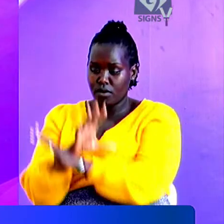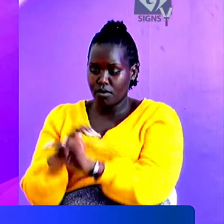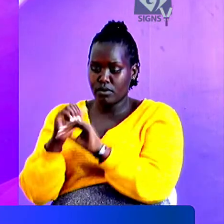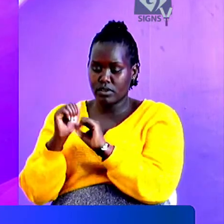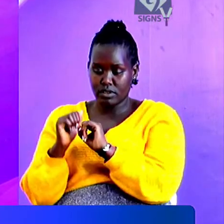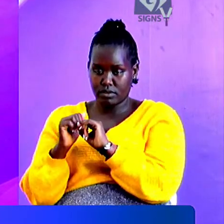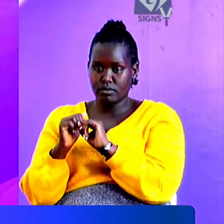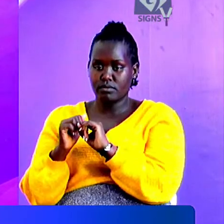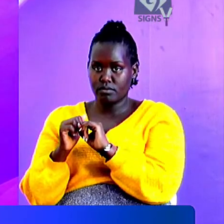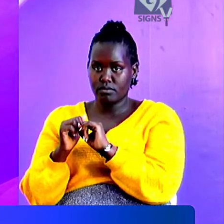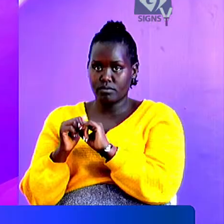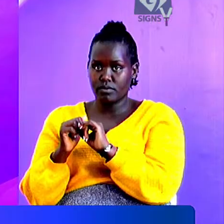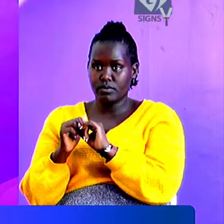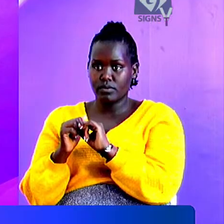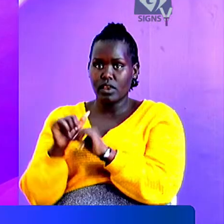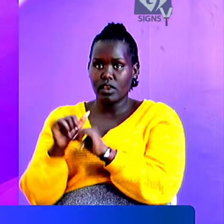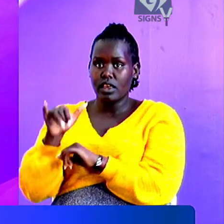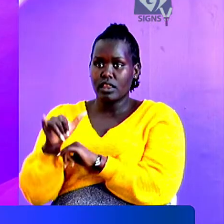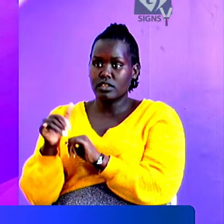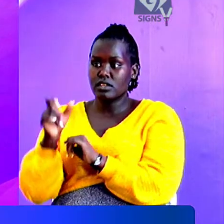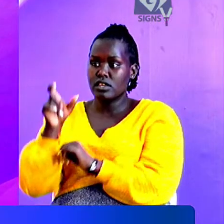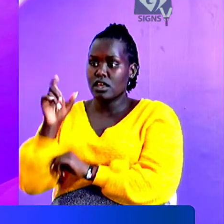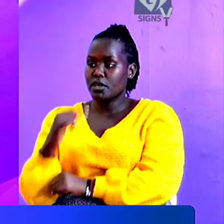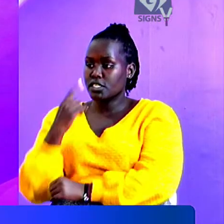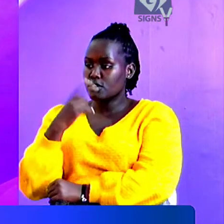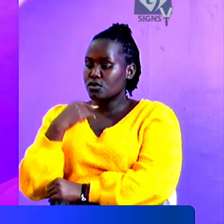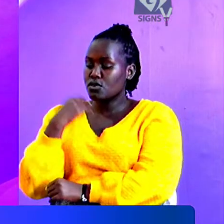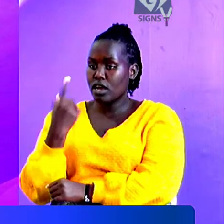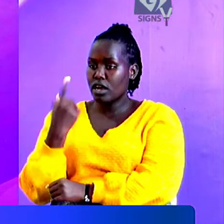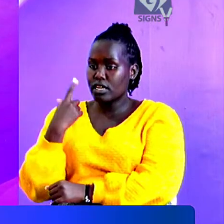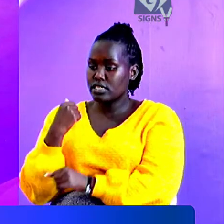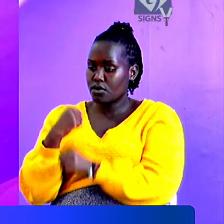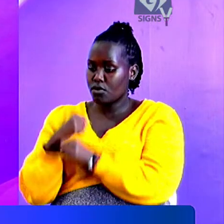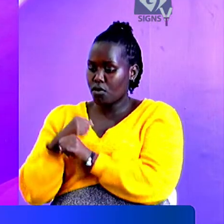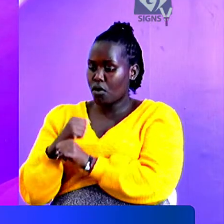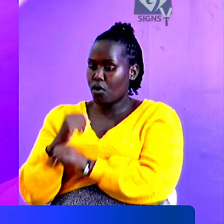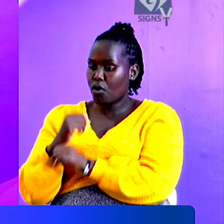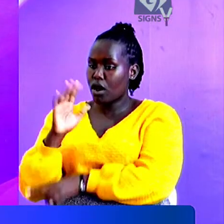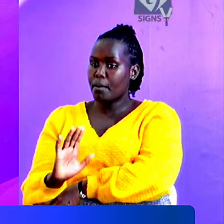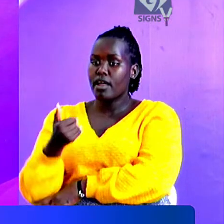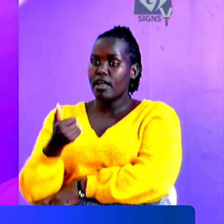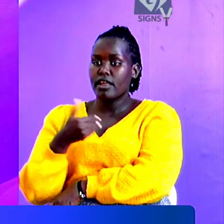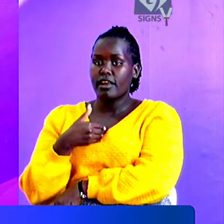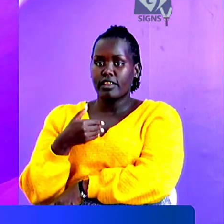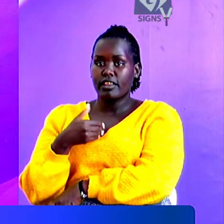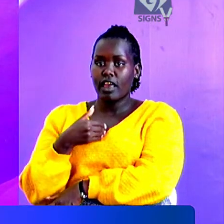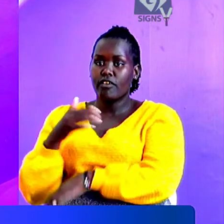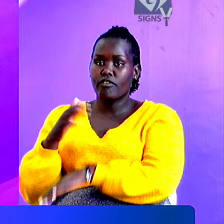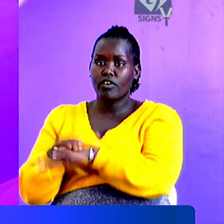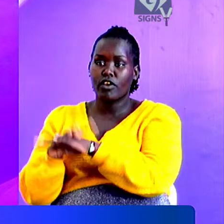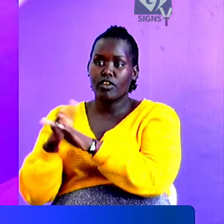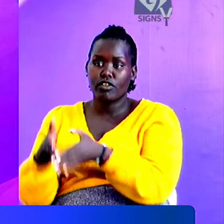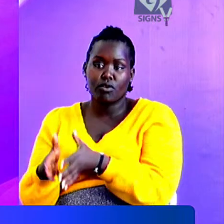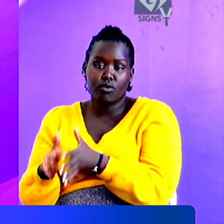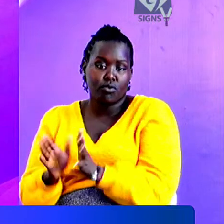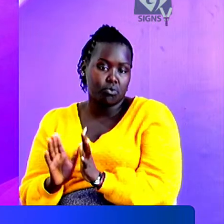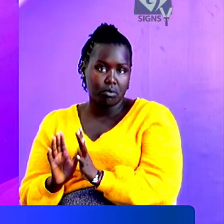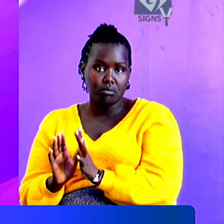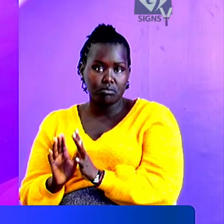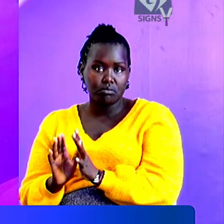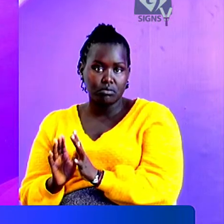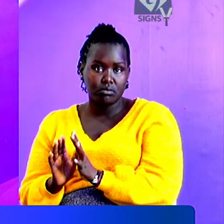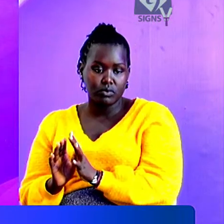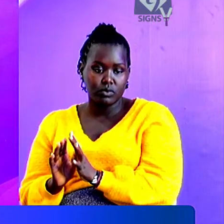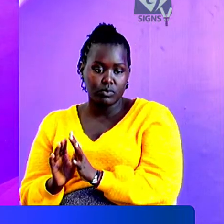candidacy, that should be someone who really understands his job. It's just that they don't have the goodwill. They